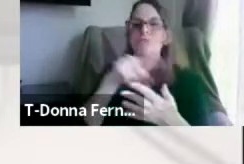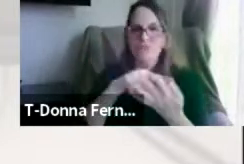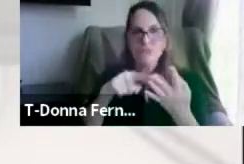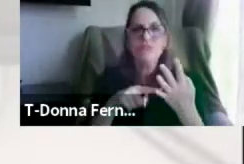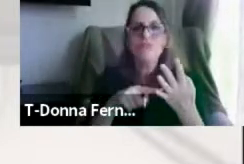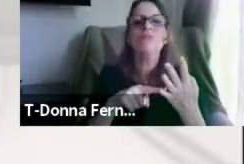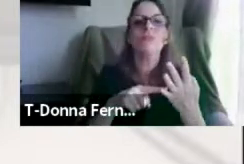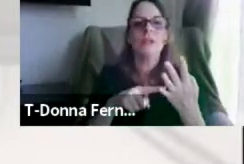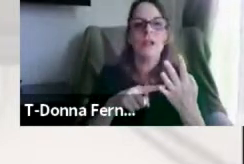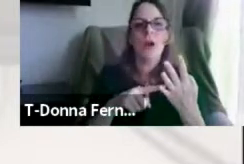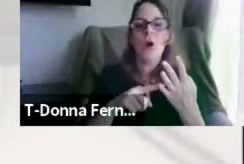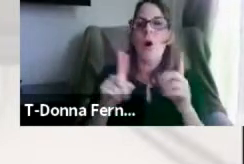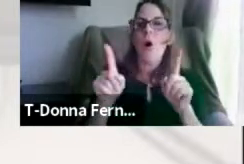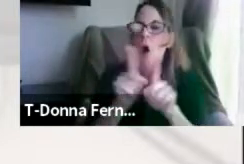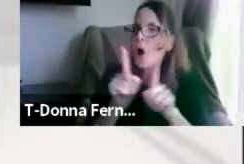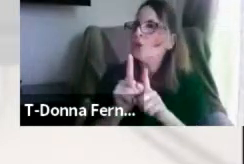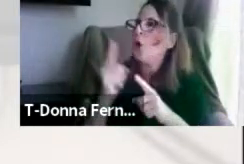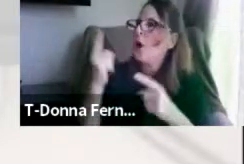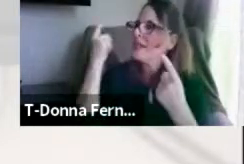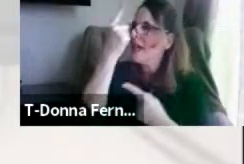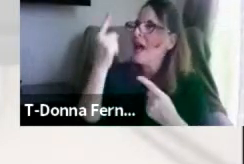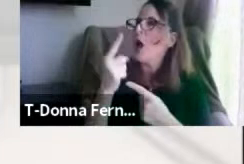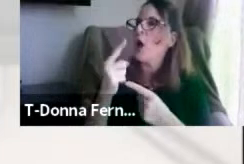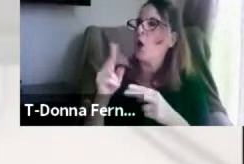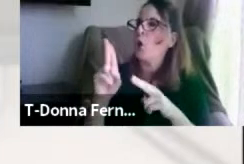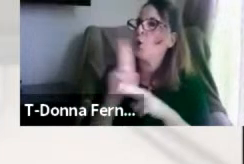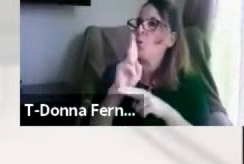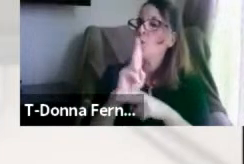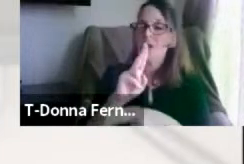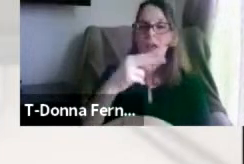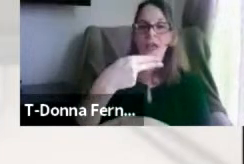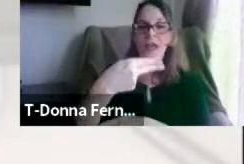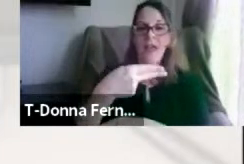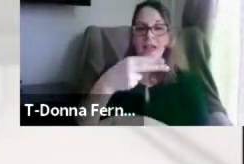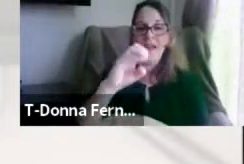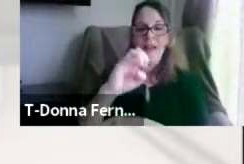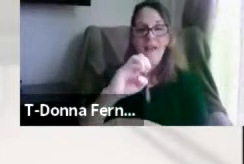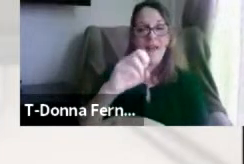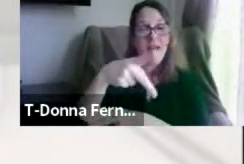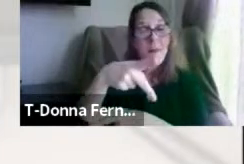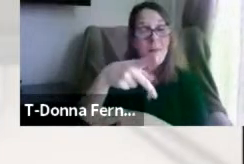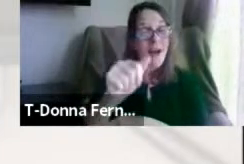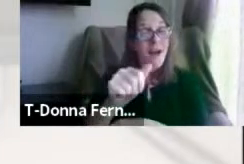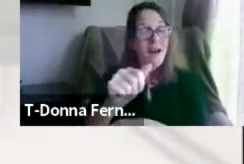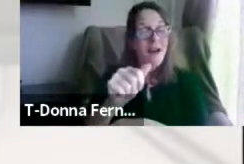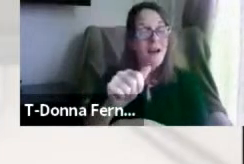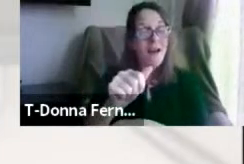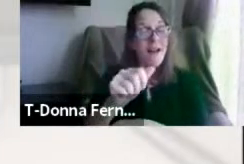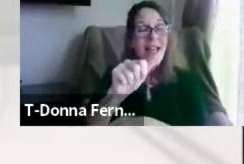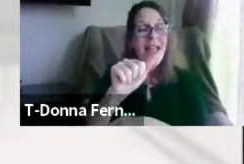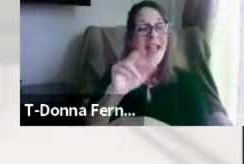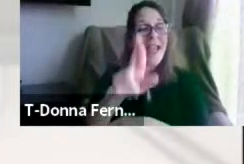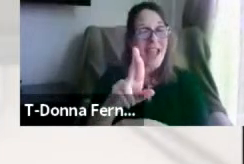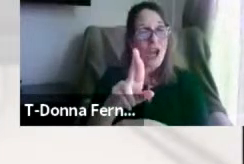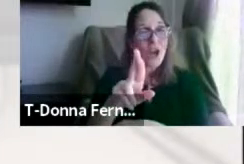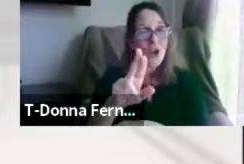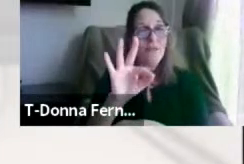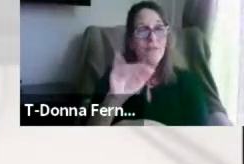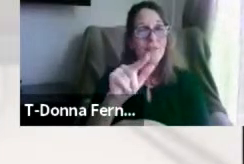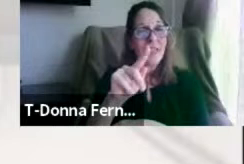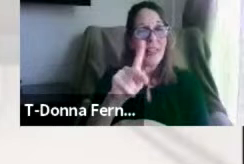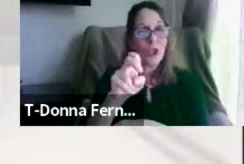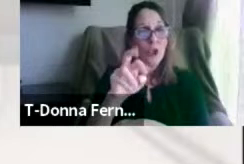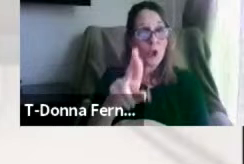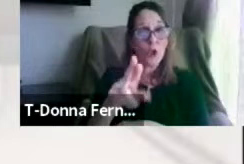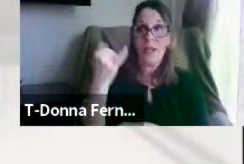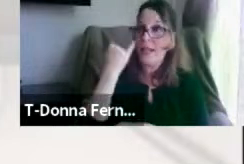Also, consider installing HEPA filters, high efficiency particulate air filters. If your building